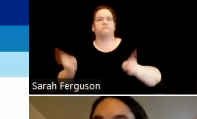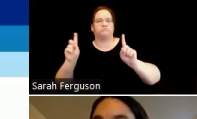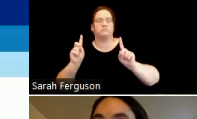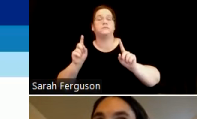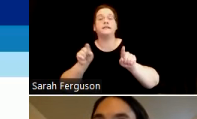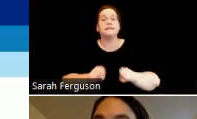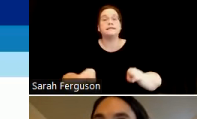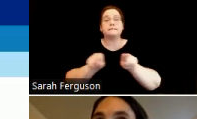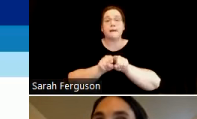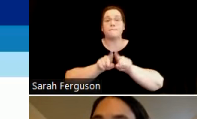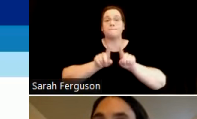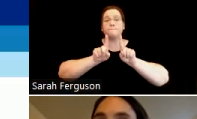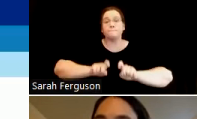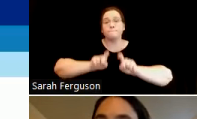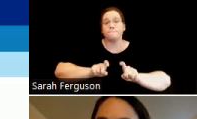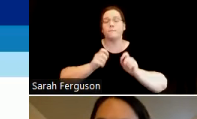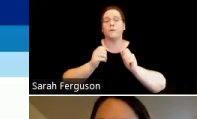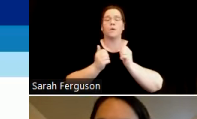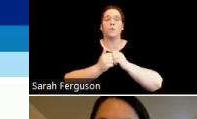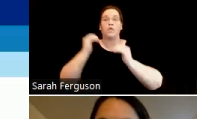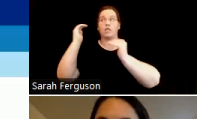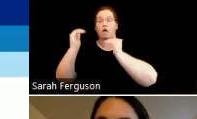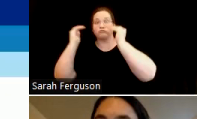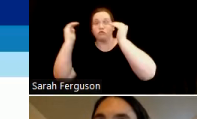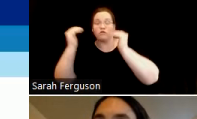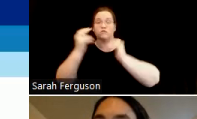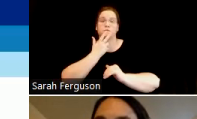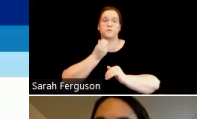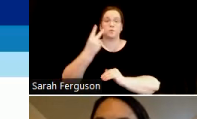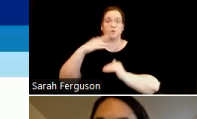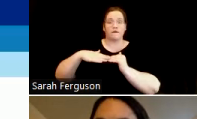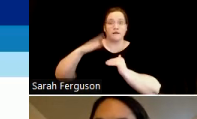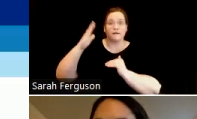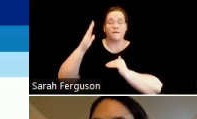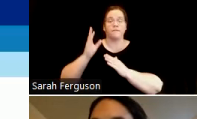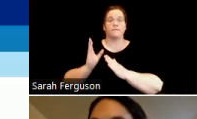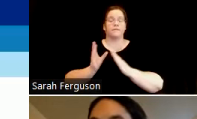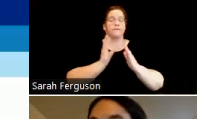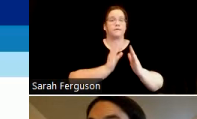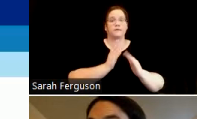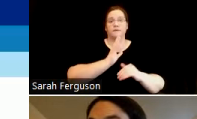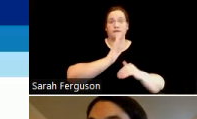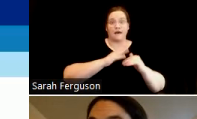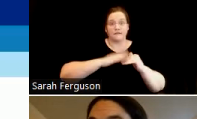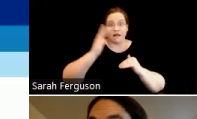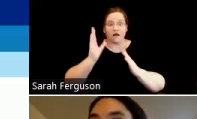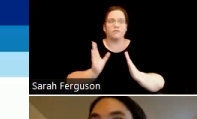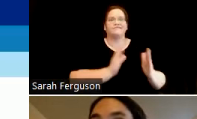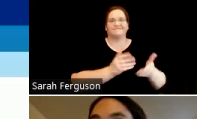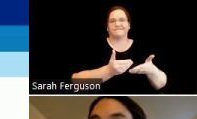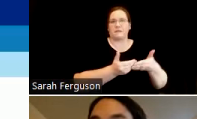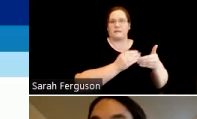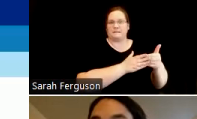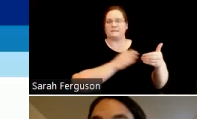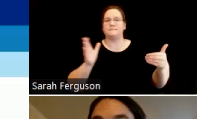in adults 12 and up, 5 and up, and now 6 months and up. This vaccine is going to continue to be monitored really closely.